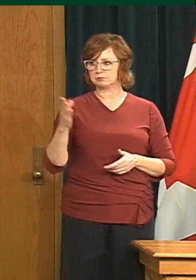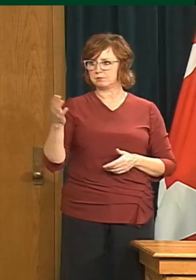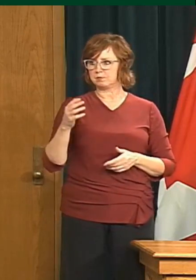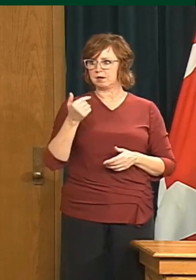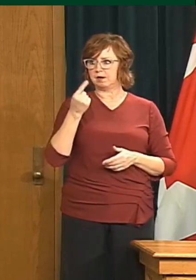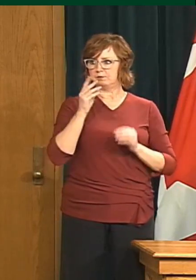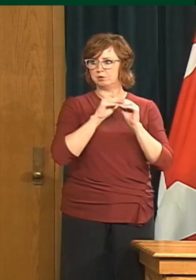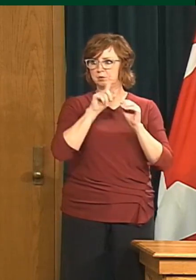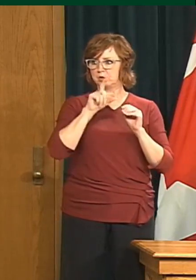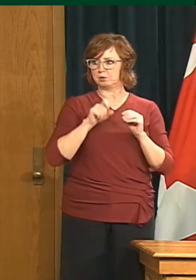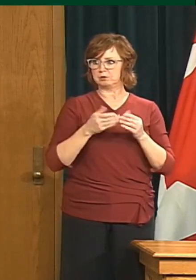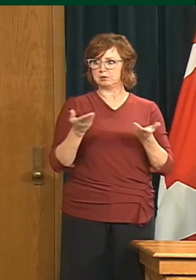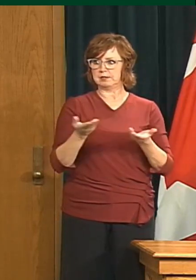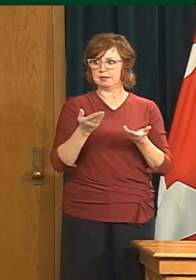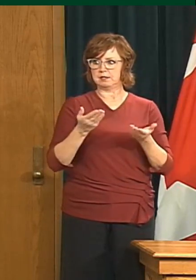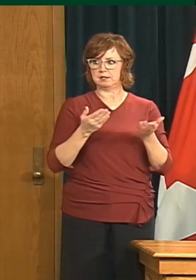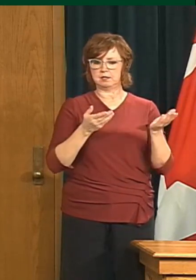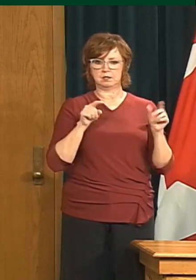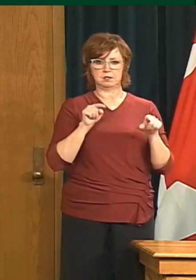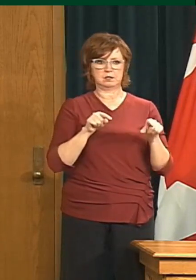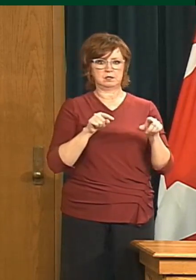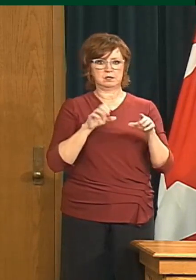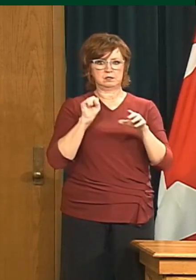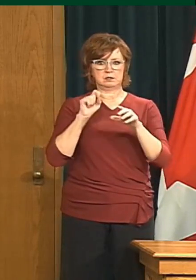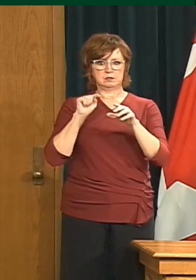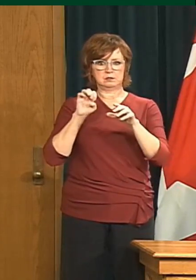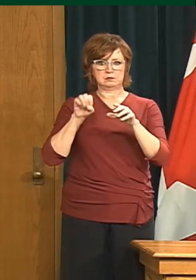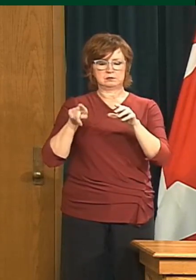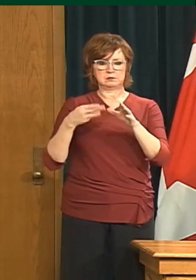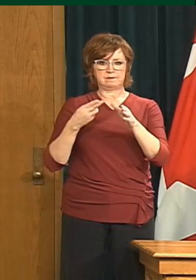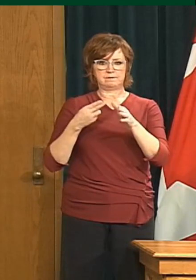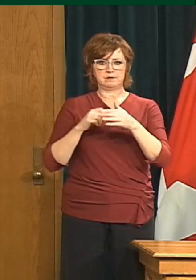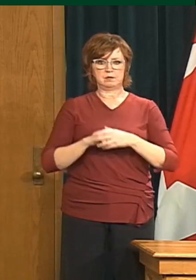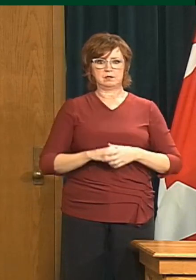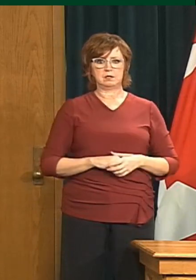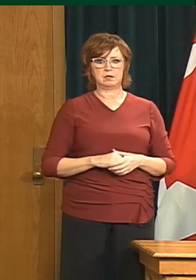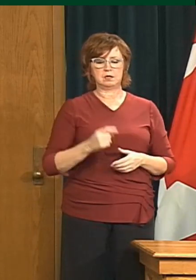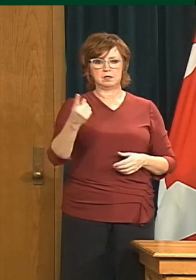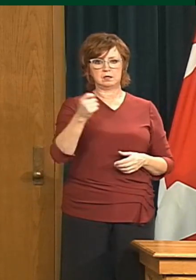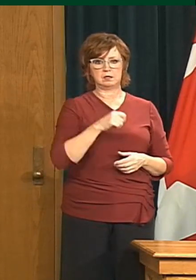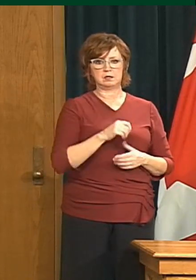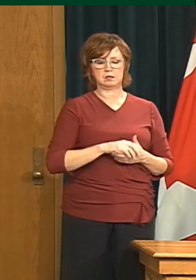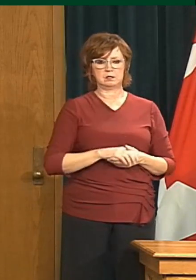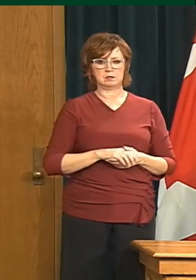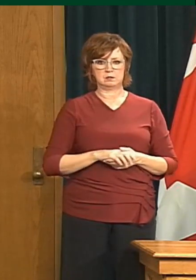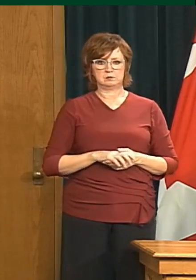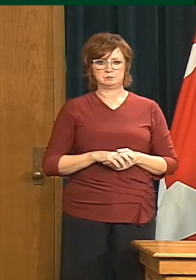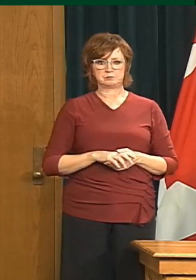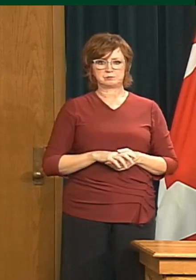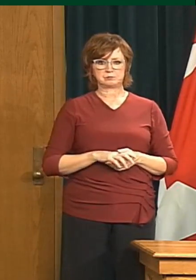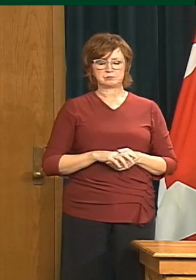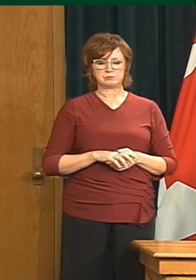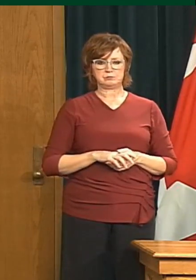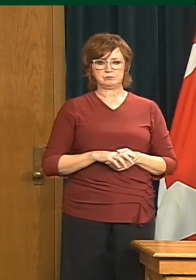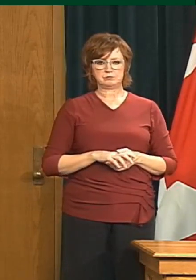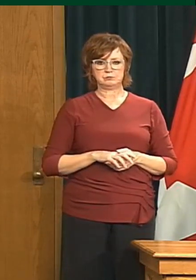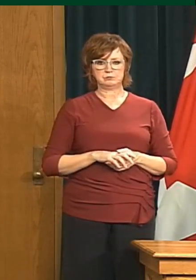time for a few more questions. We'll take one from the floor. Steph? Yeah, for the Premier, is this decline in revenue or the decline in